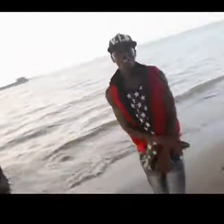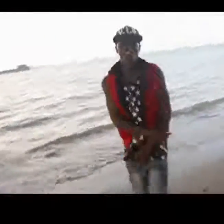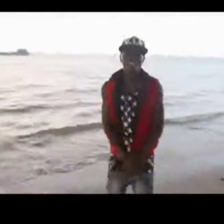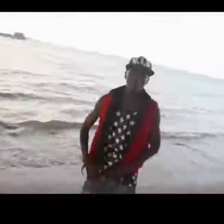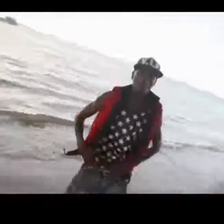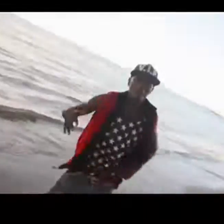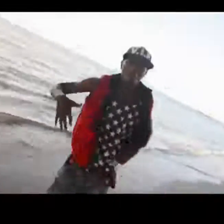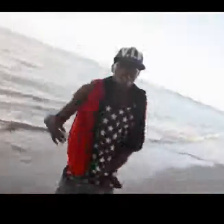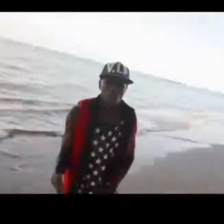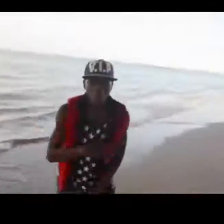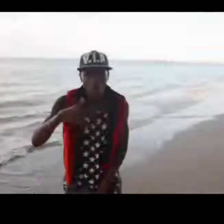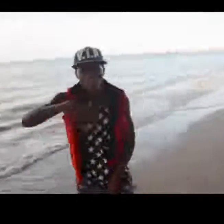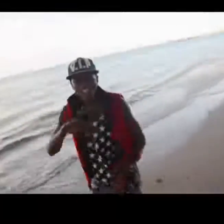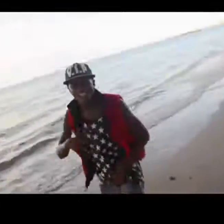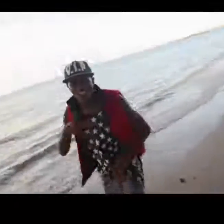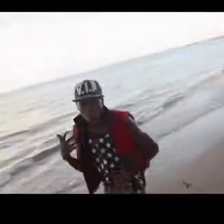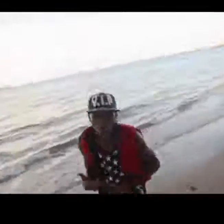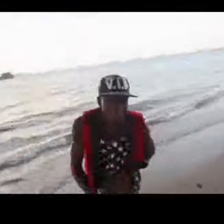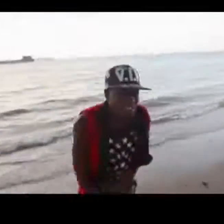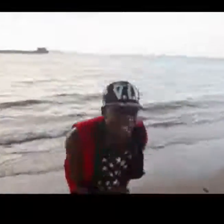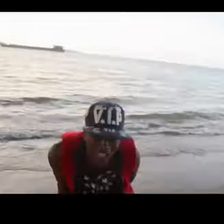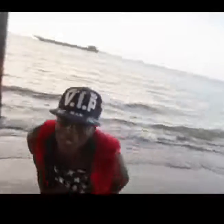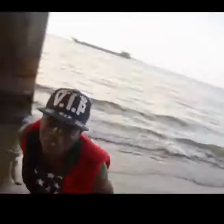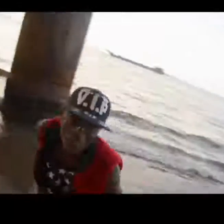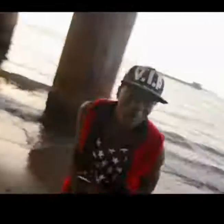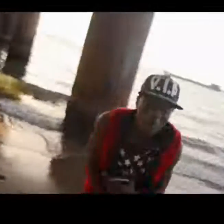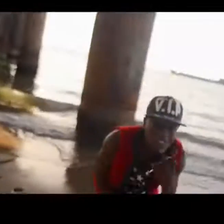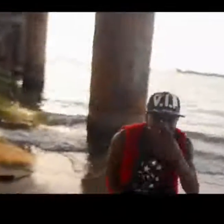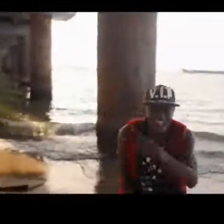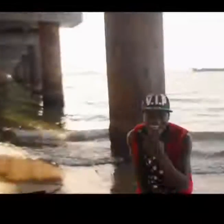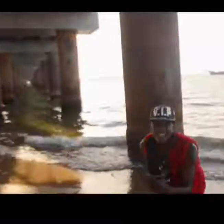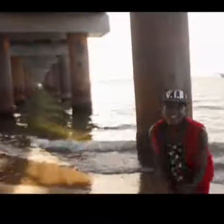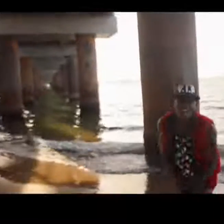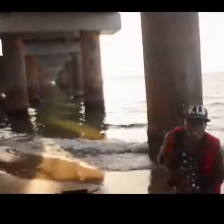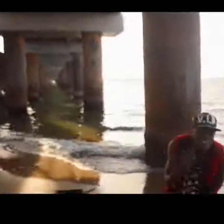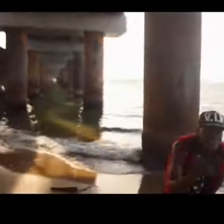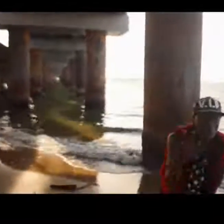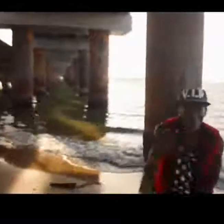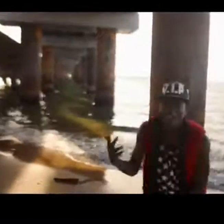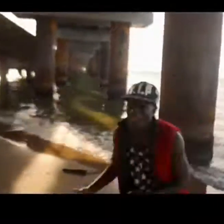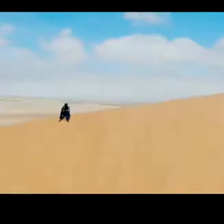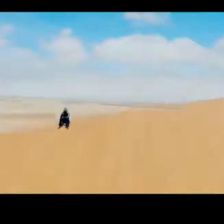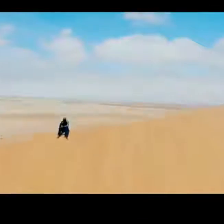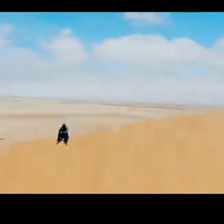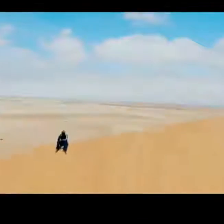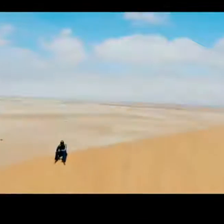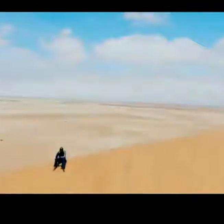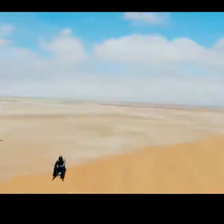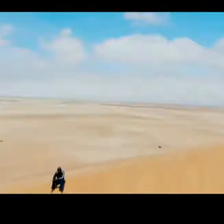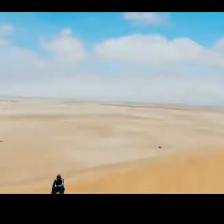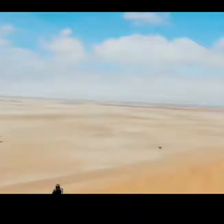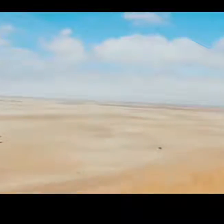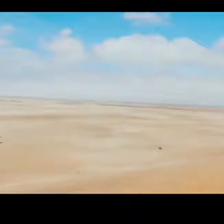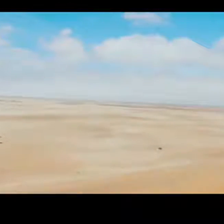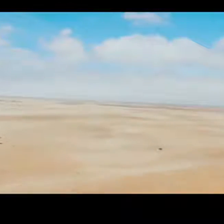nonke. It seems I'll visit you on screens to let my side of the story be seen.